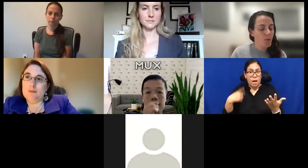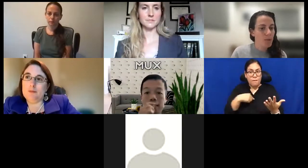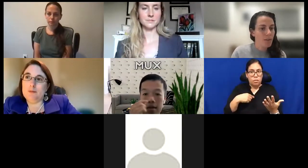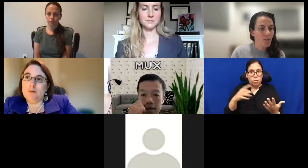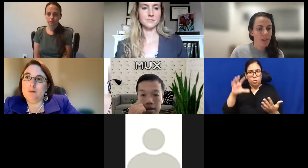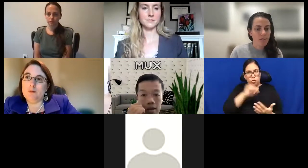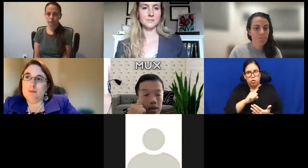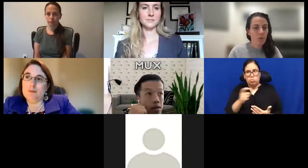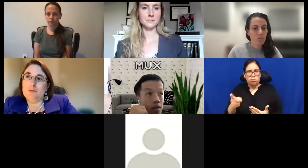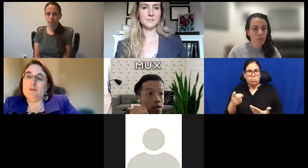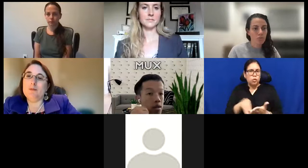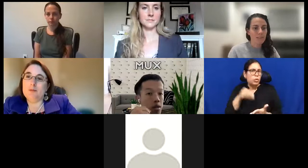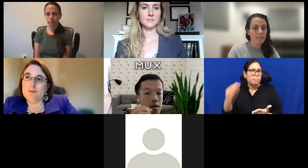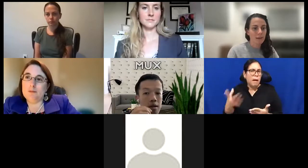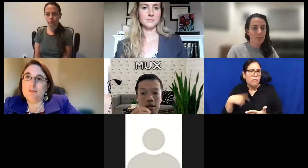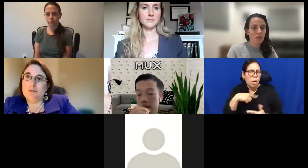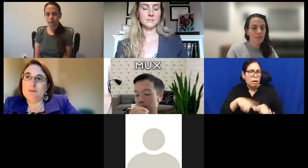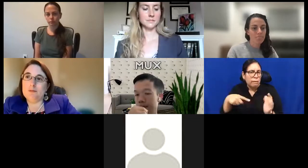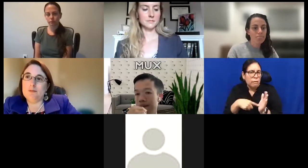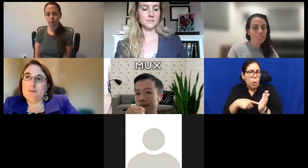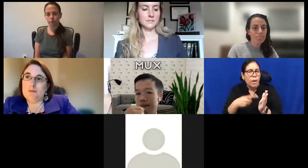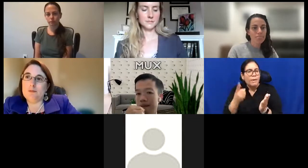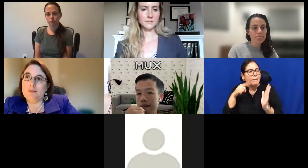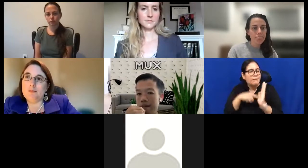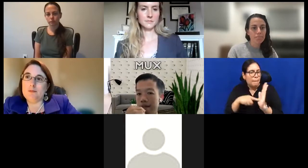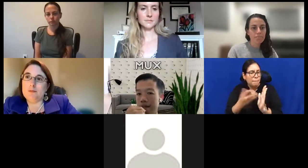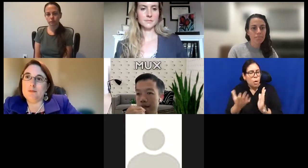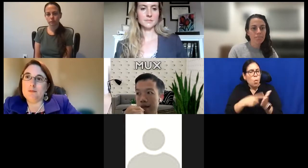cost prohibitive for us. What are some of those misconceptions?